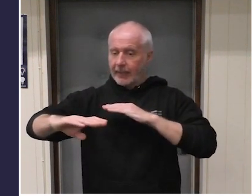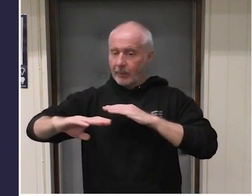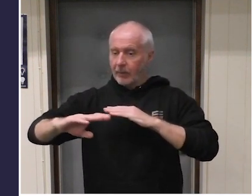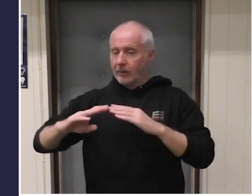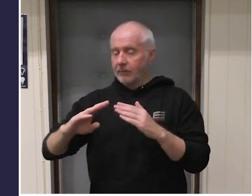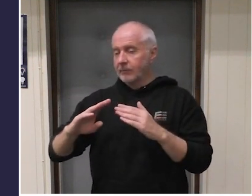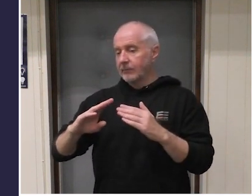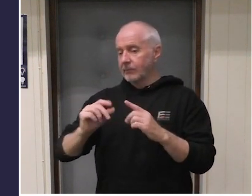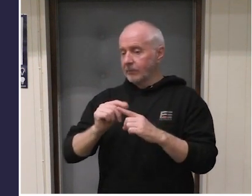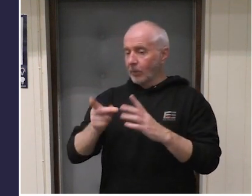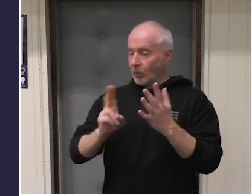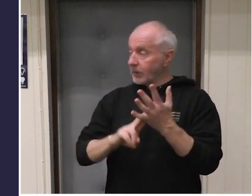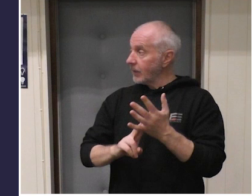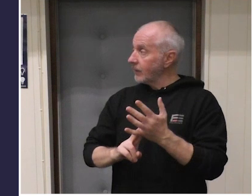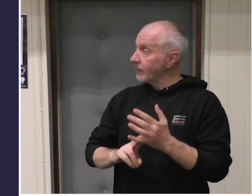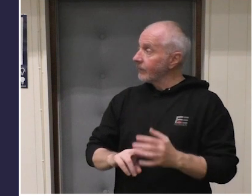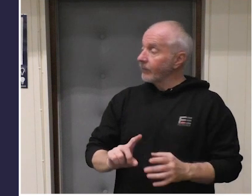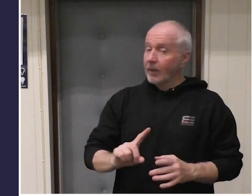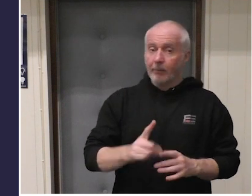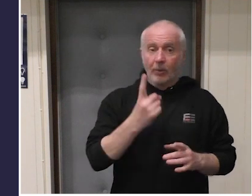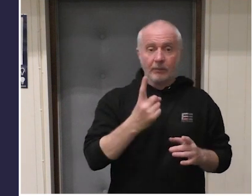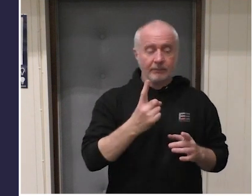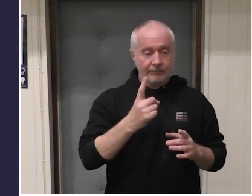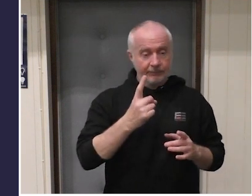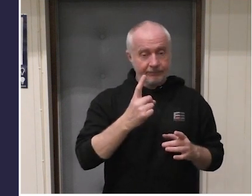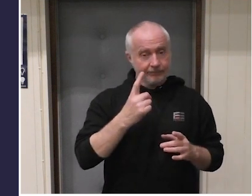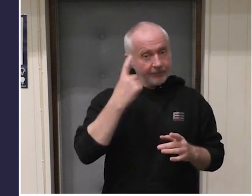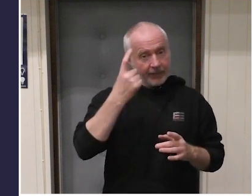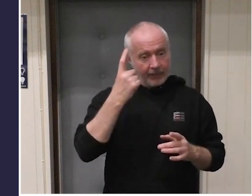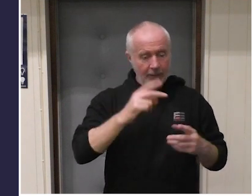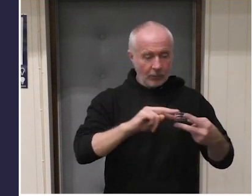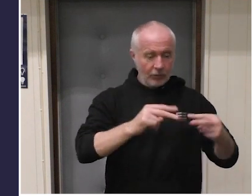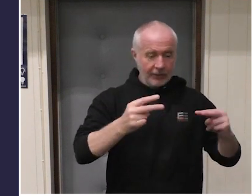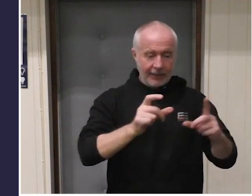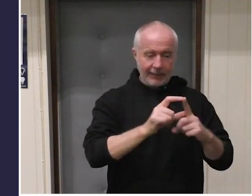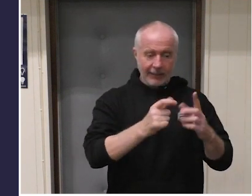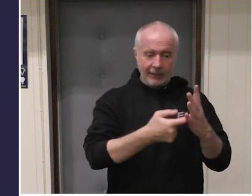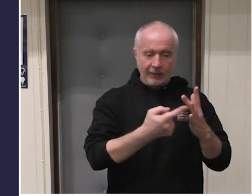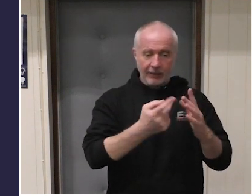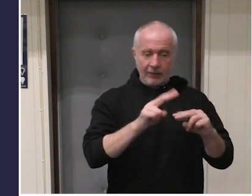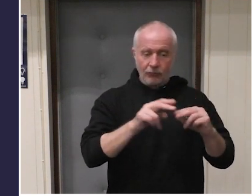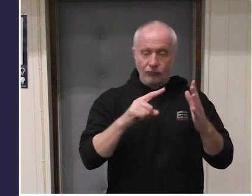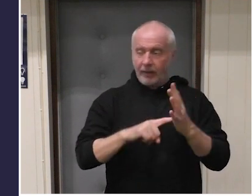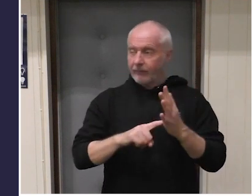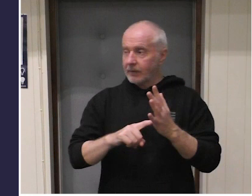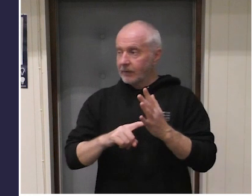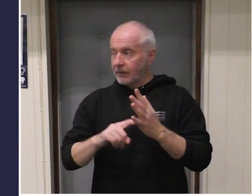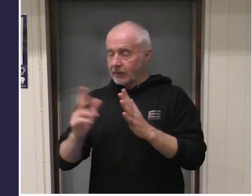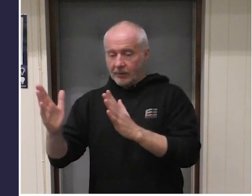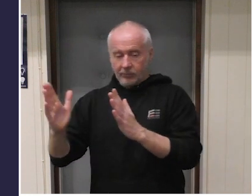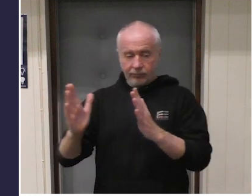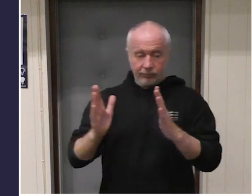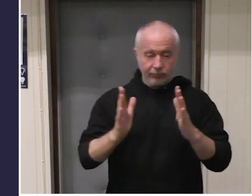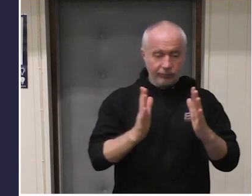but the role of genetic drift at some population size is to take in the opposite direction.